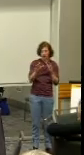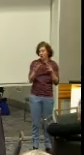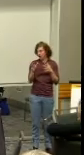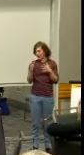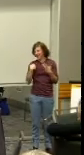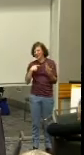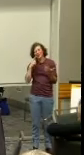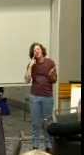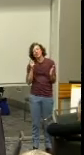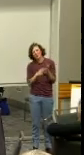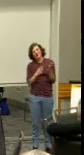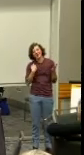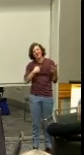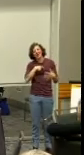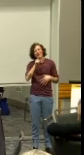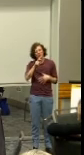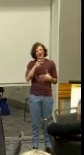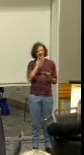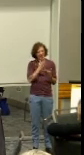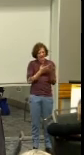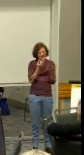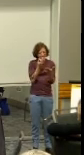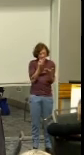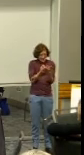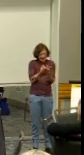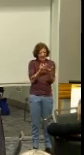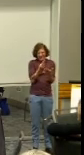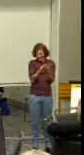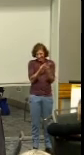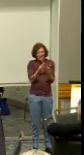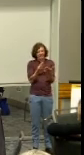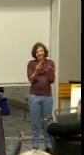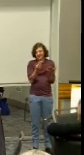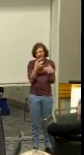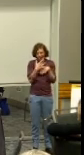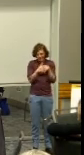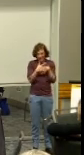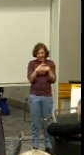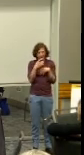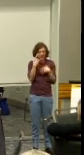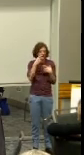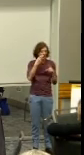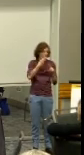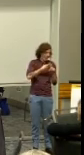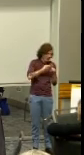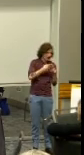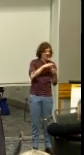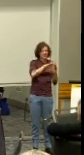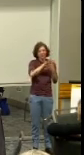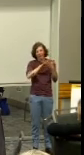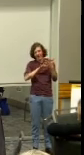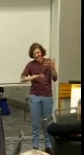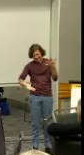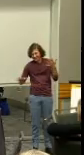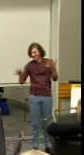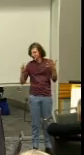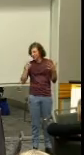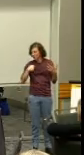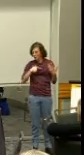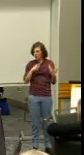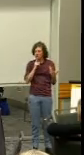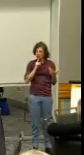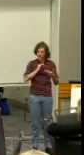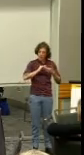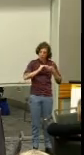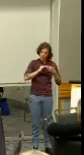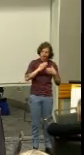to have, some funds available, operating funds for paying off mortgages, etc., etc. So working very closely with our development